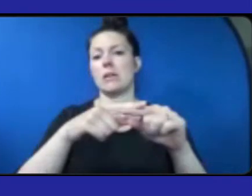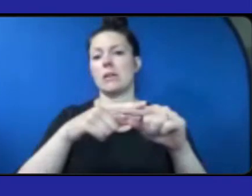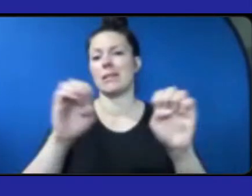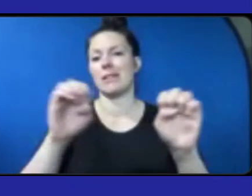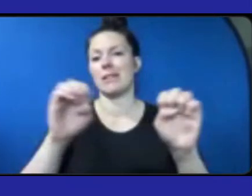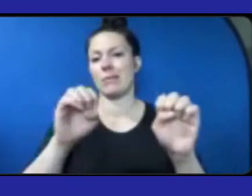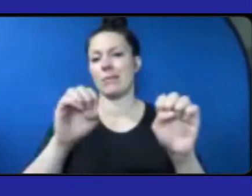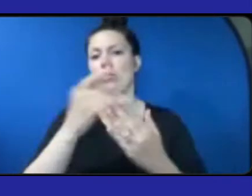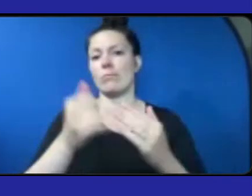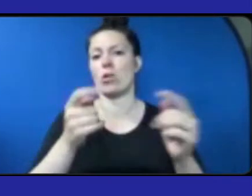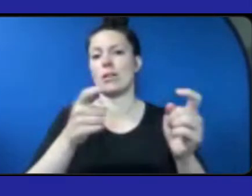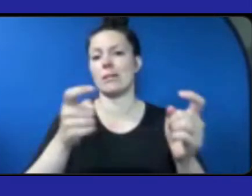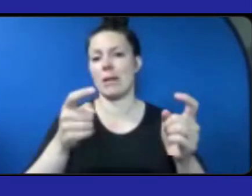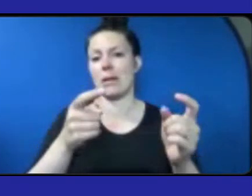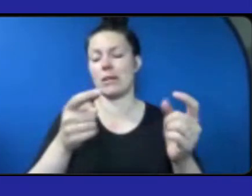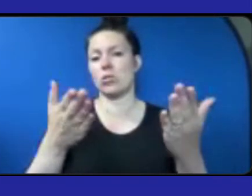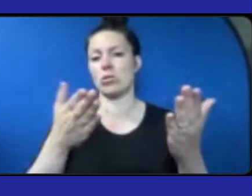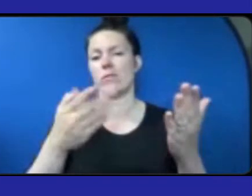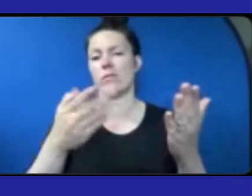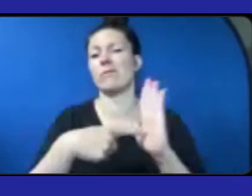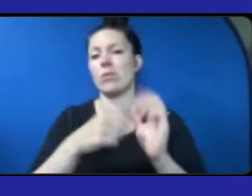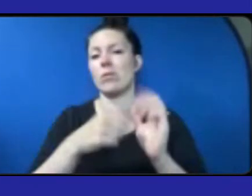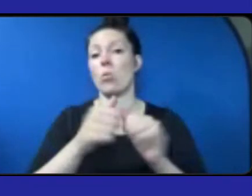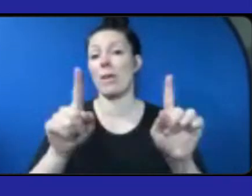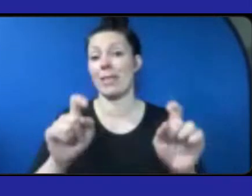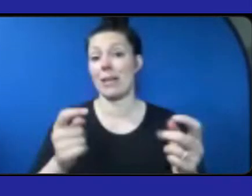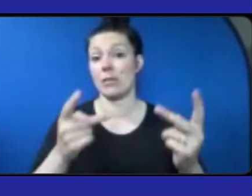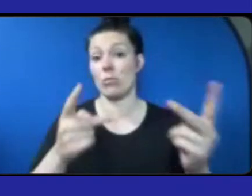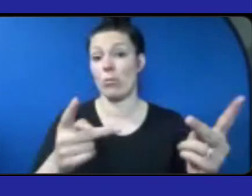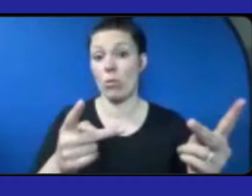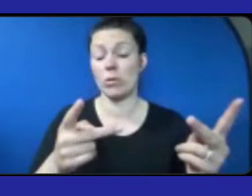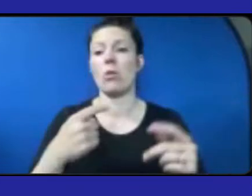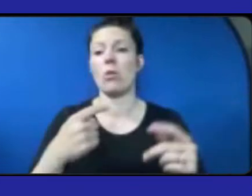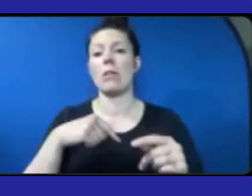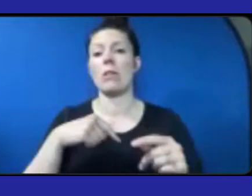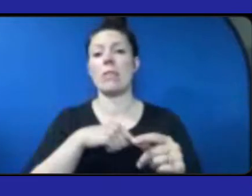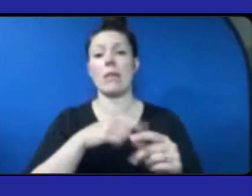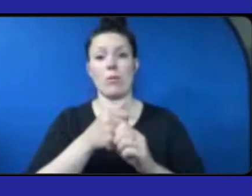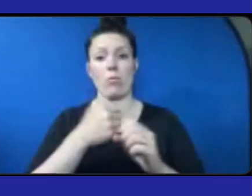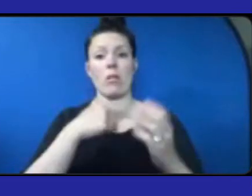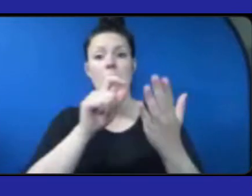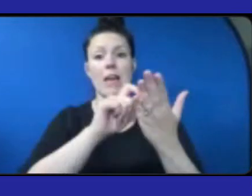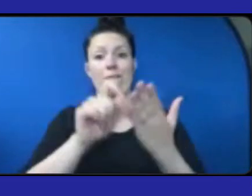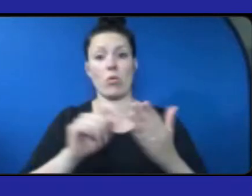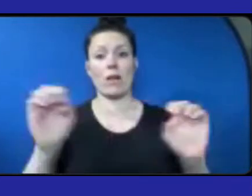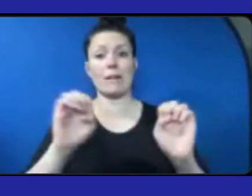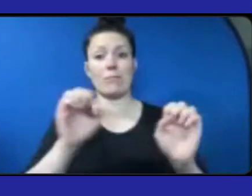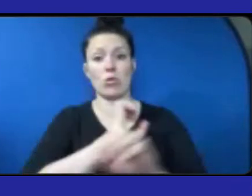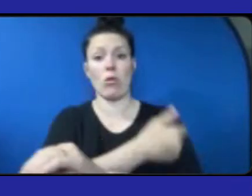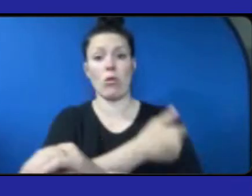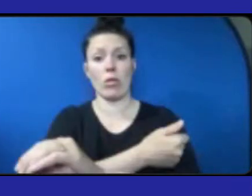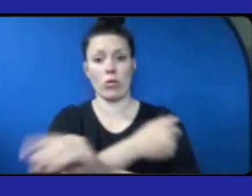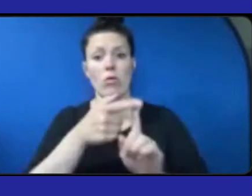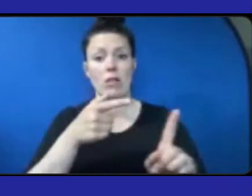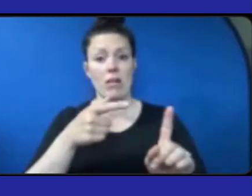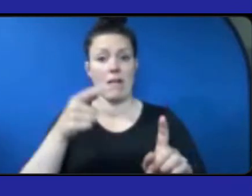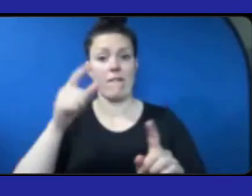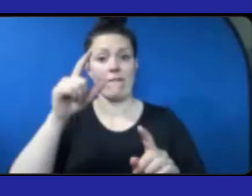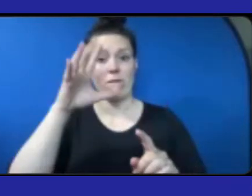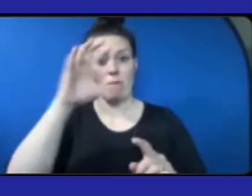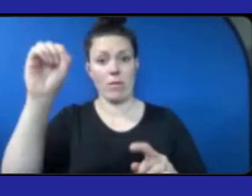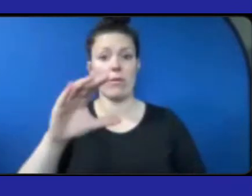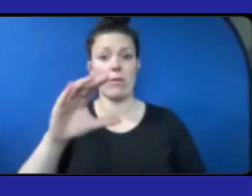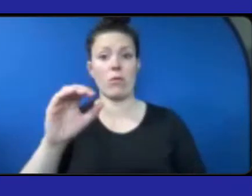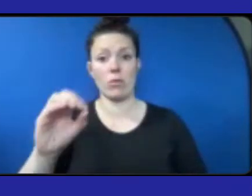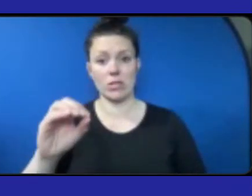management services. Like with the testing proposal, we would get written emergency authorization from the President and CEO to activate